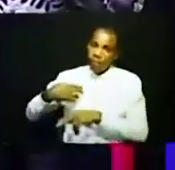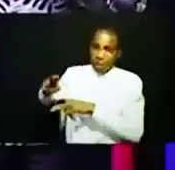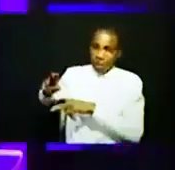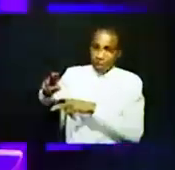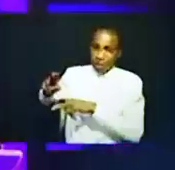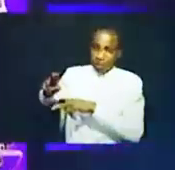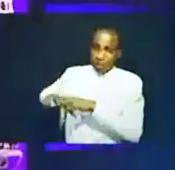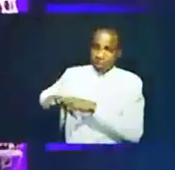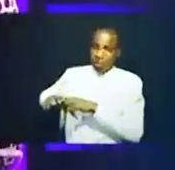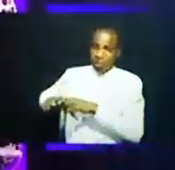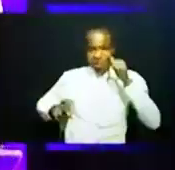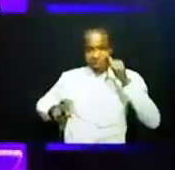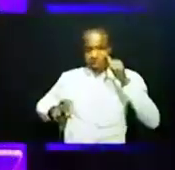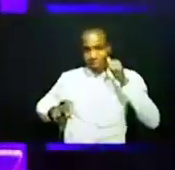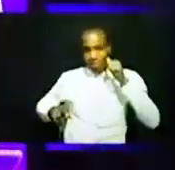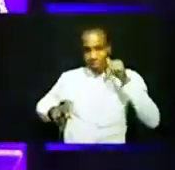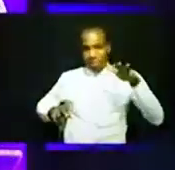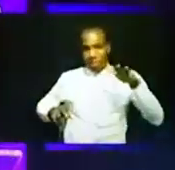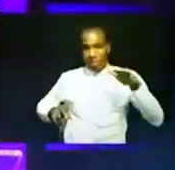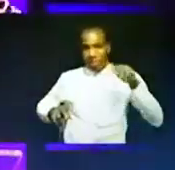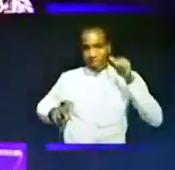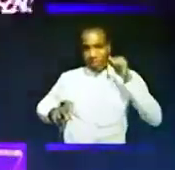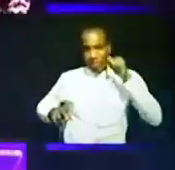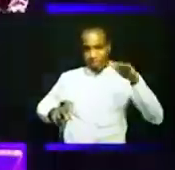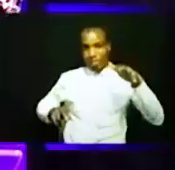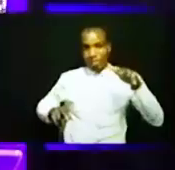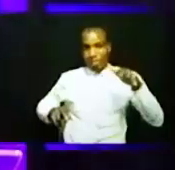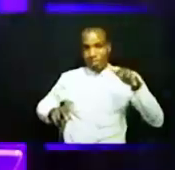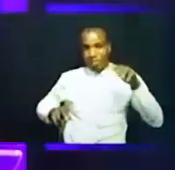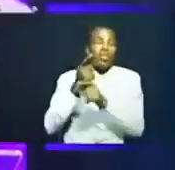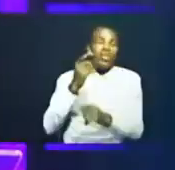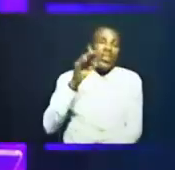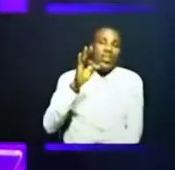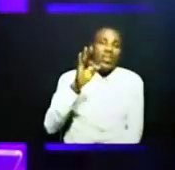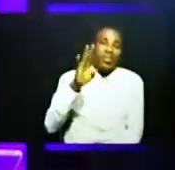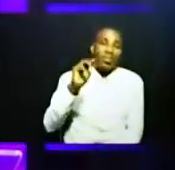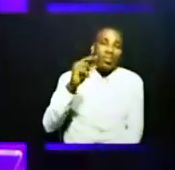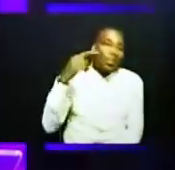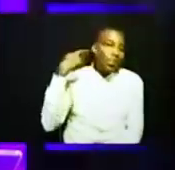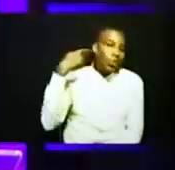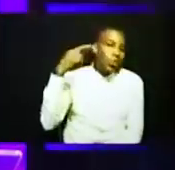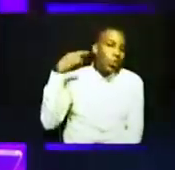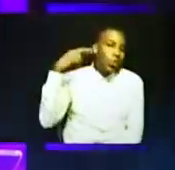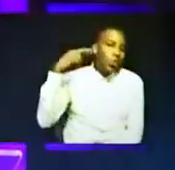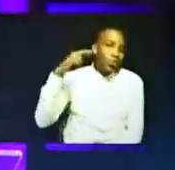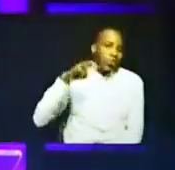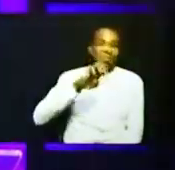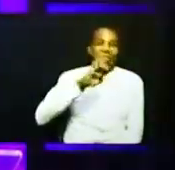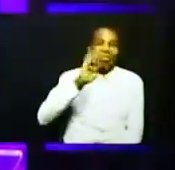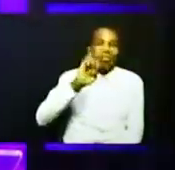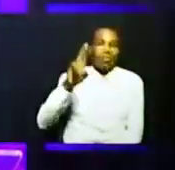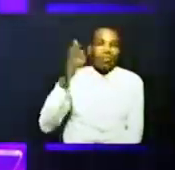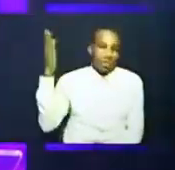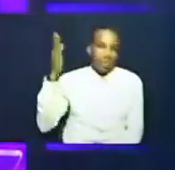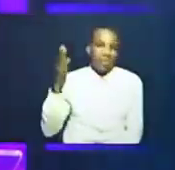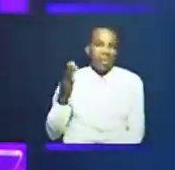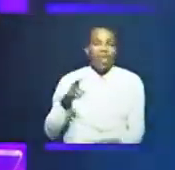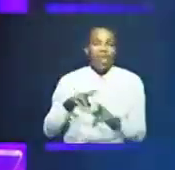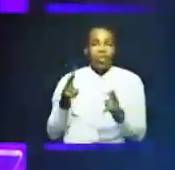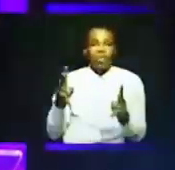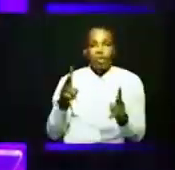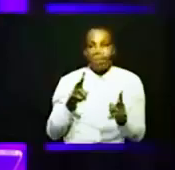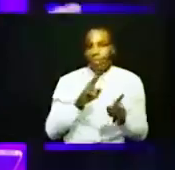lady, who was the MC. This program was organized by one of the FMs in the place, and they wanted